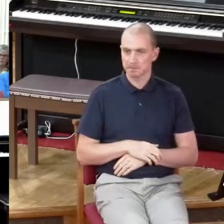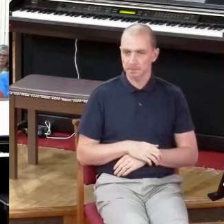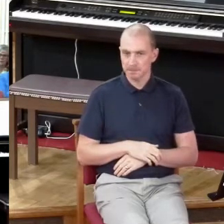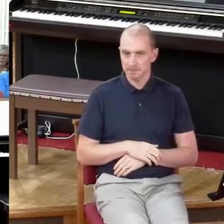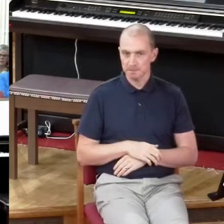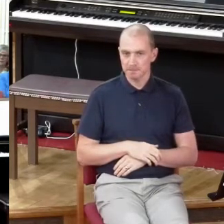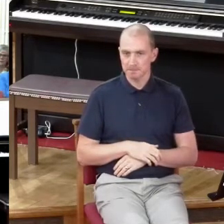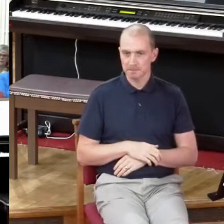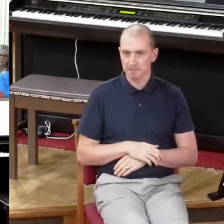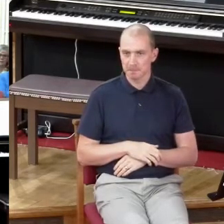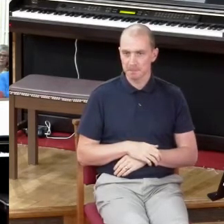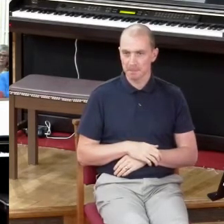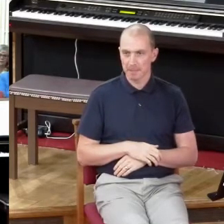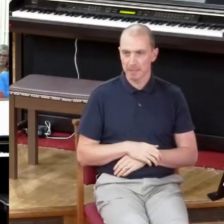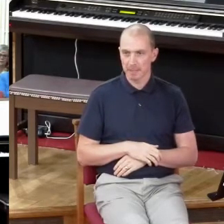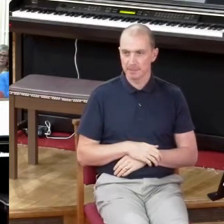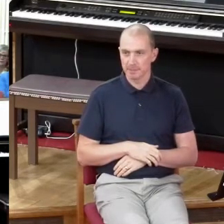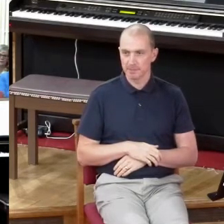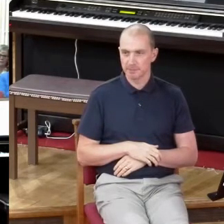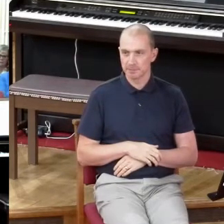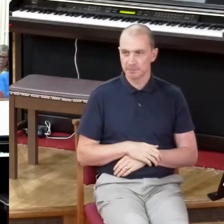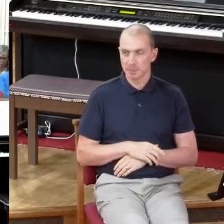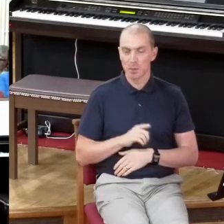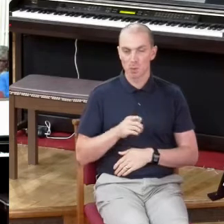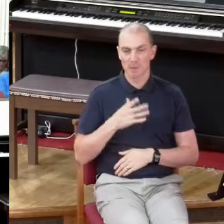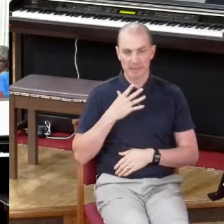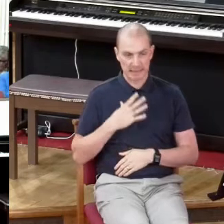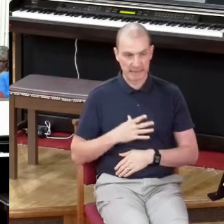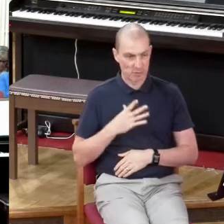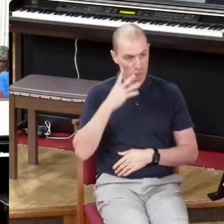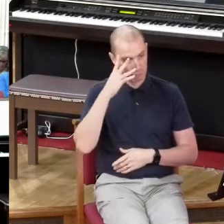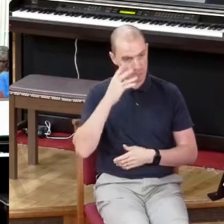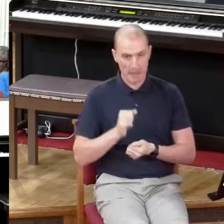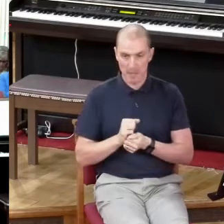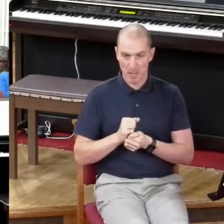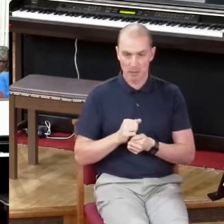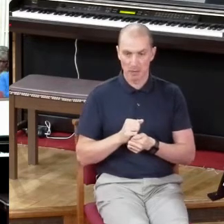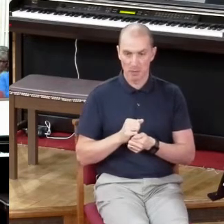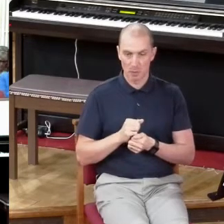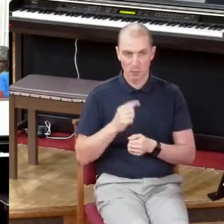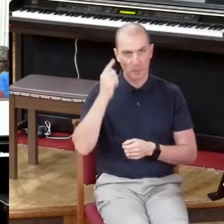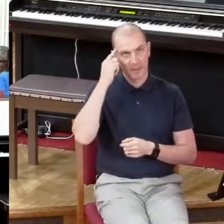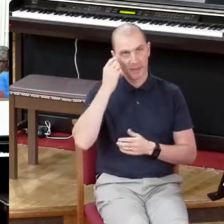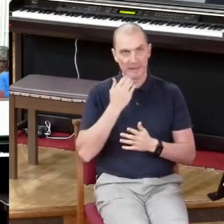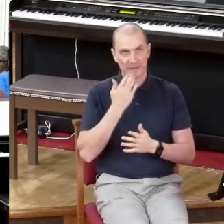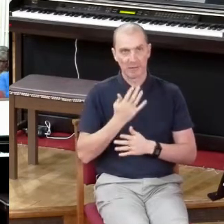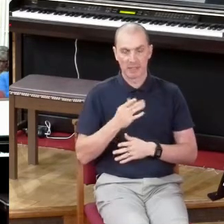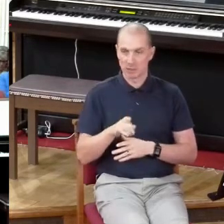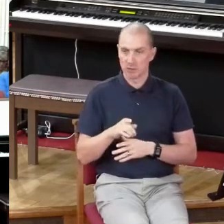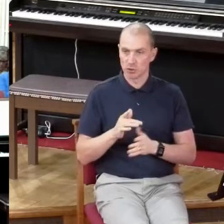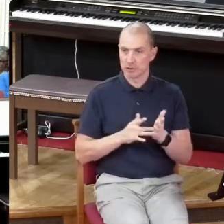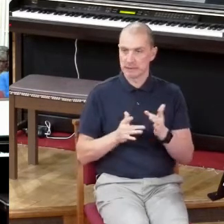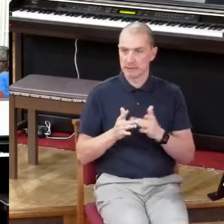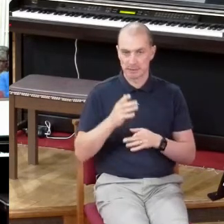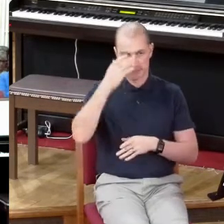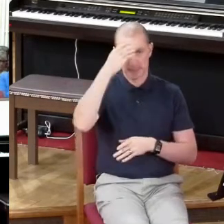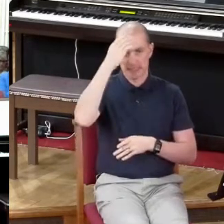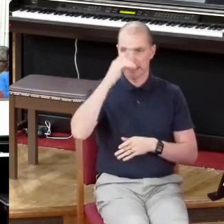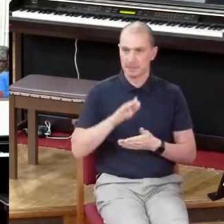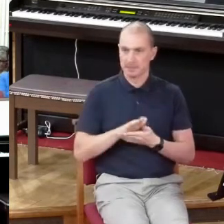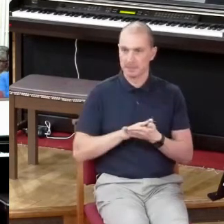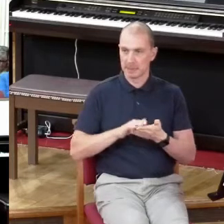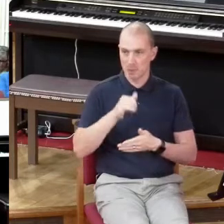is the king. And that's what we need to really remember and think about every day. Jesus is the king. That means he knows